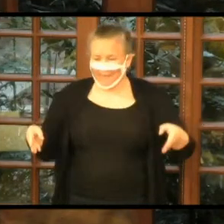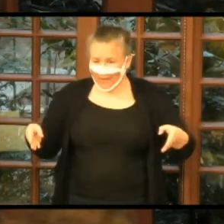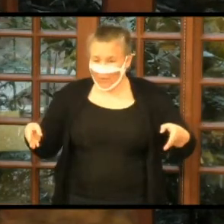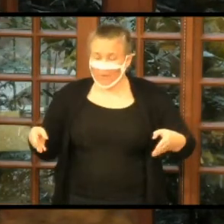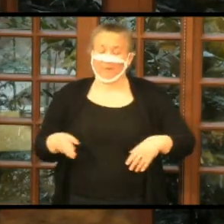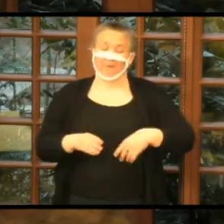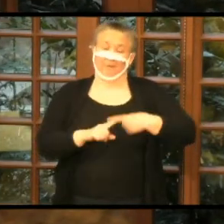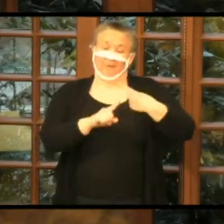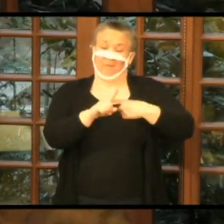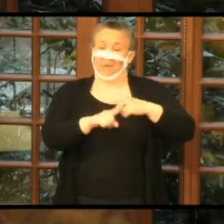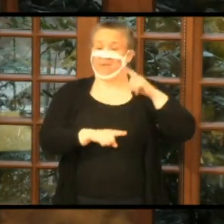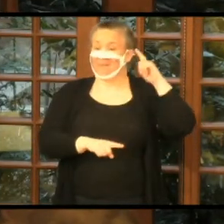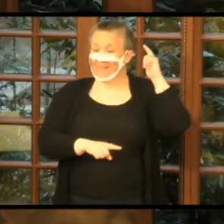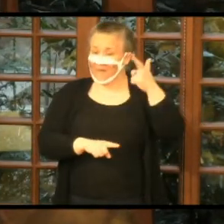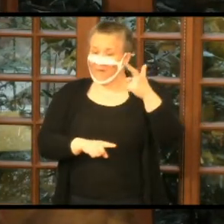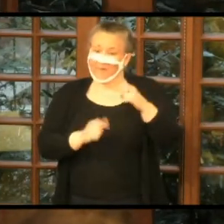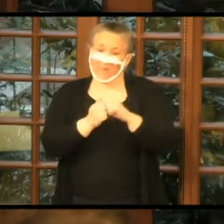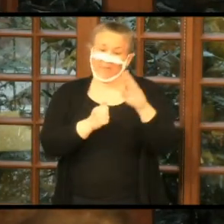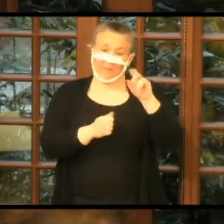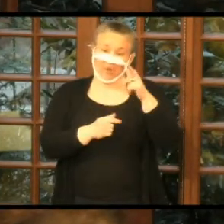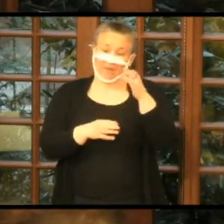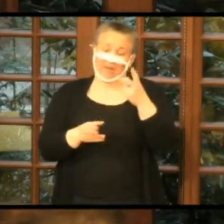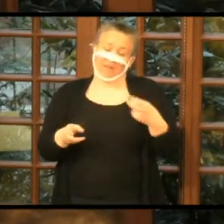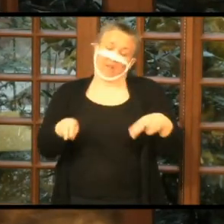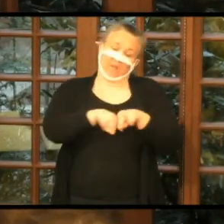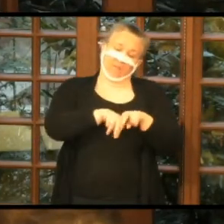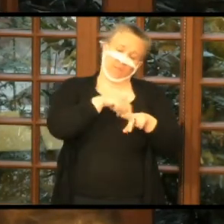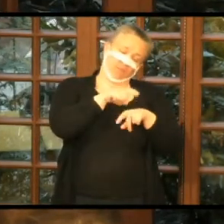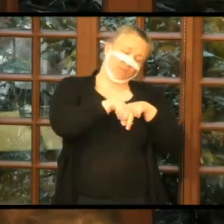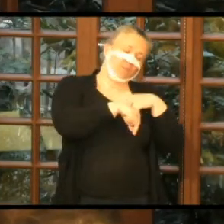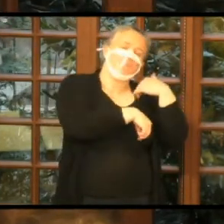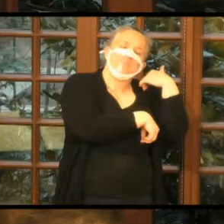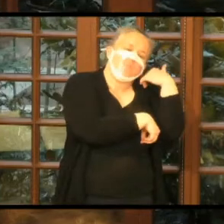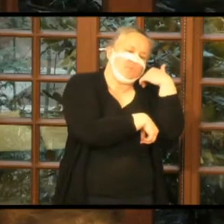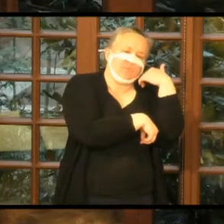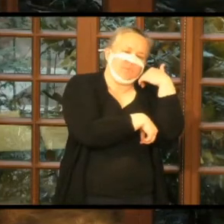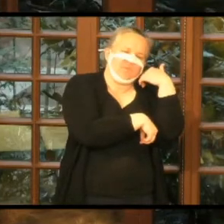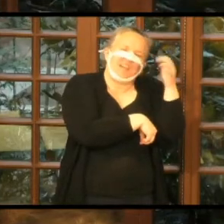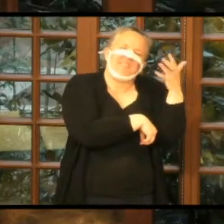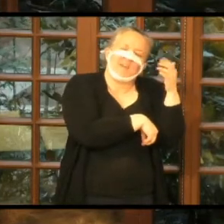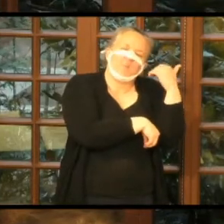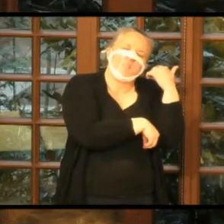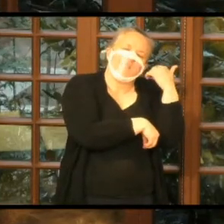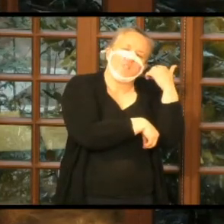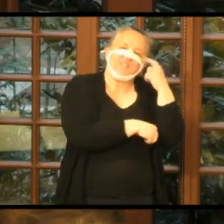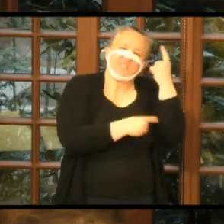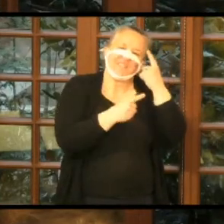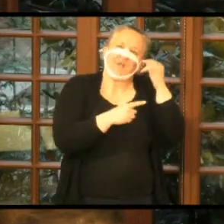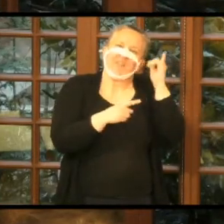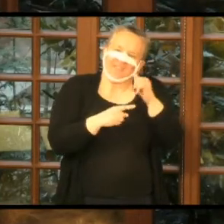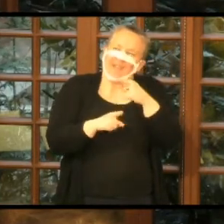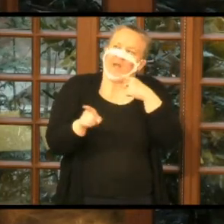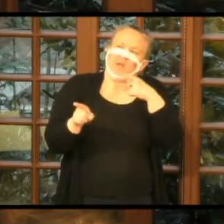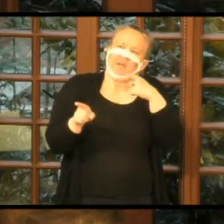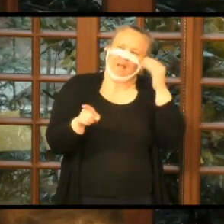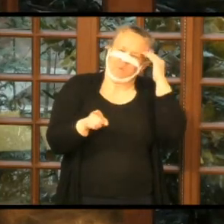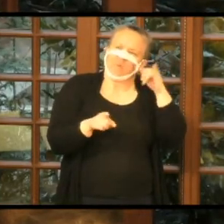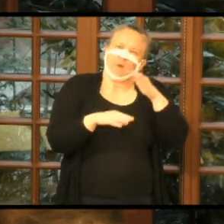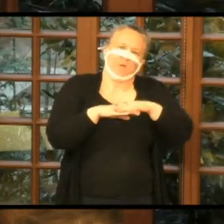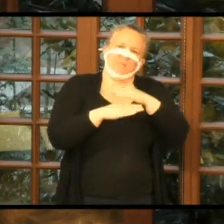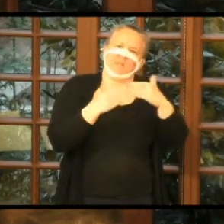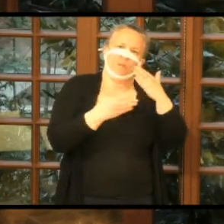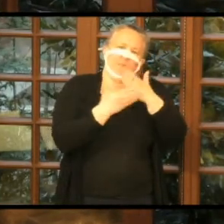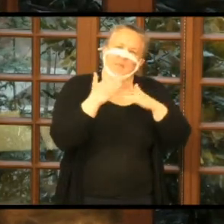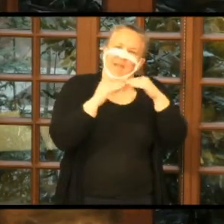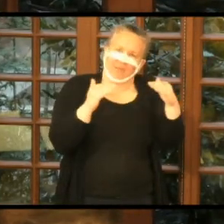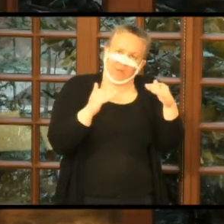Months later, tangled up in Meredith, she considered that was it. She considered that that was it. She knew that on some level that